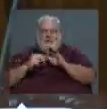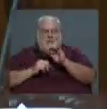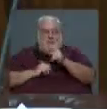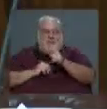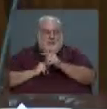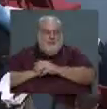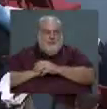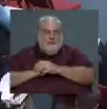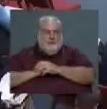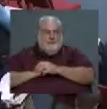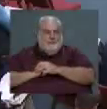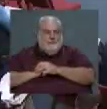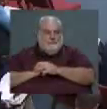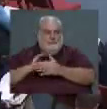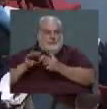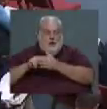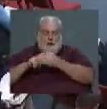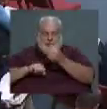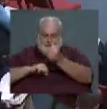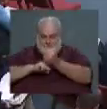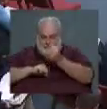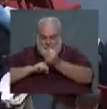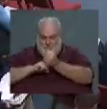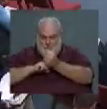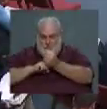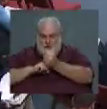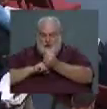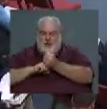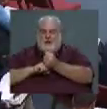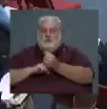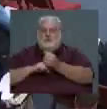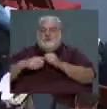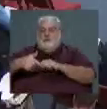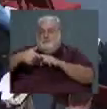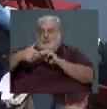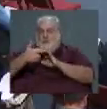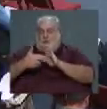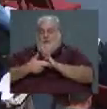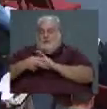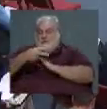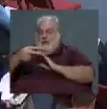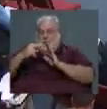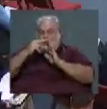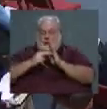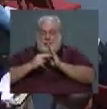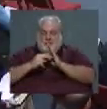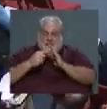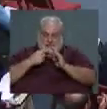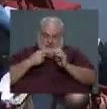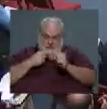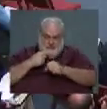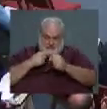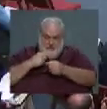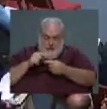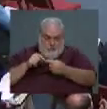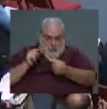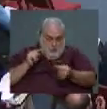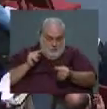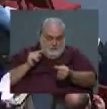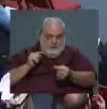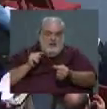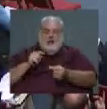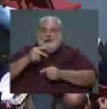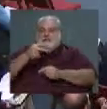second? All in favor of the motion to suspend the rules and place this on second reading indicate by saying aye. Aye. Opposed, saying